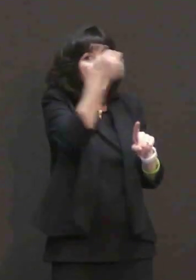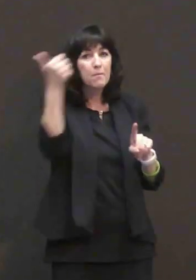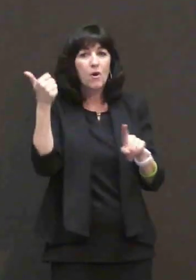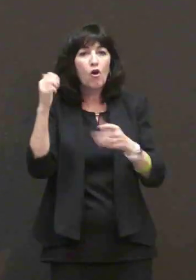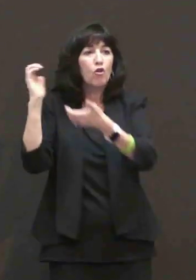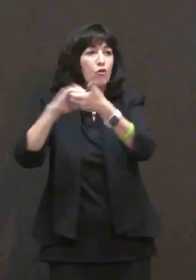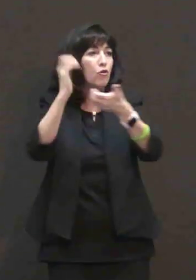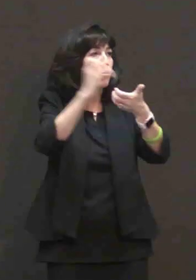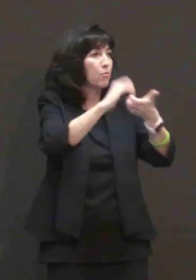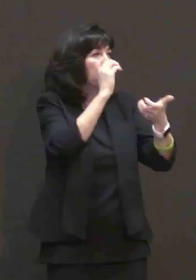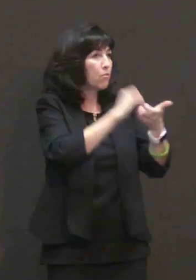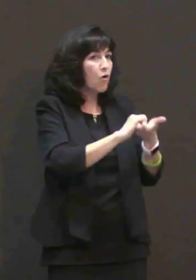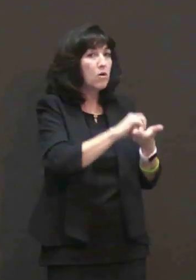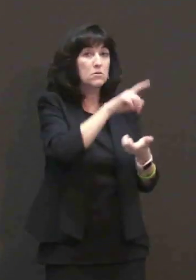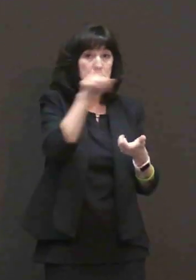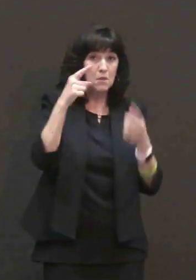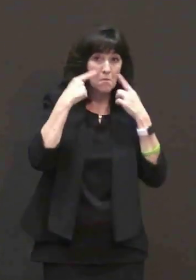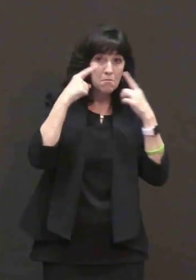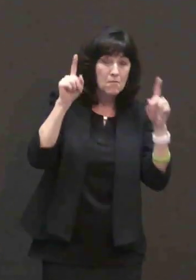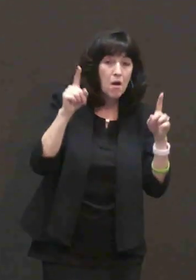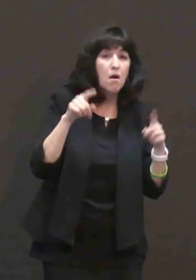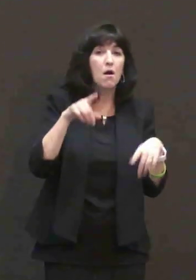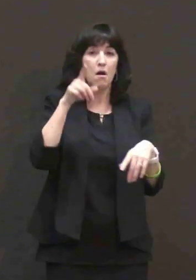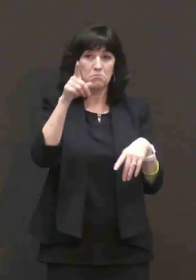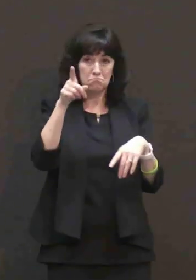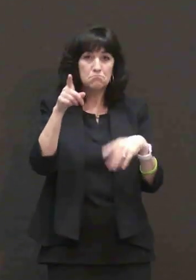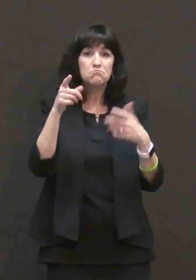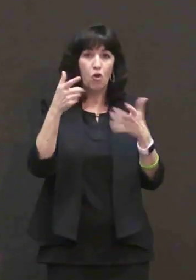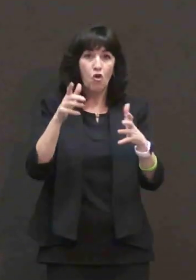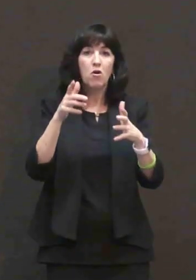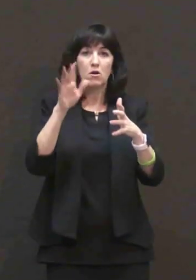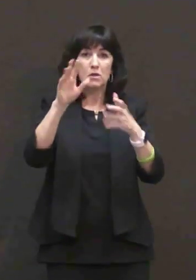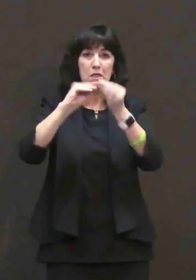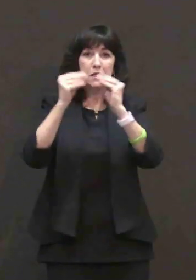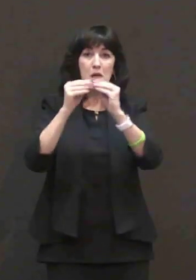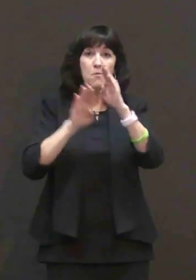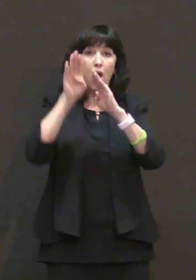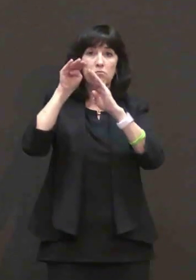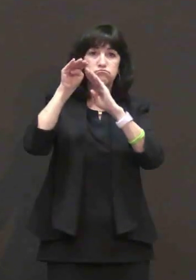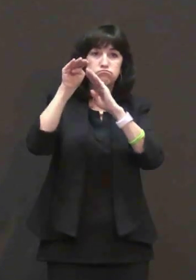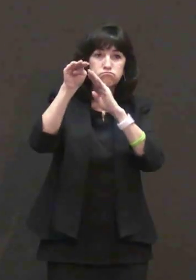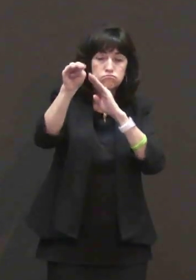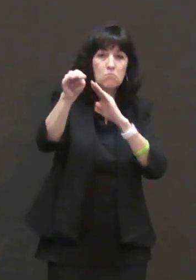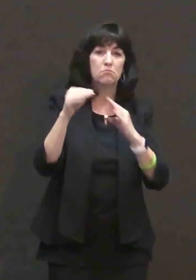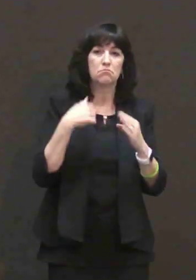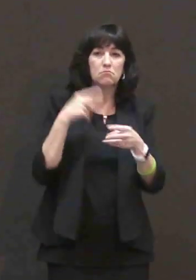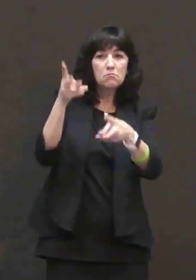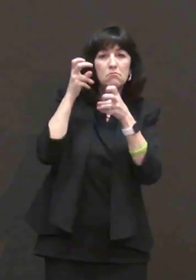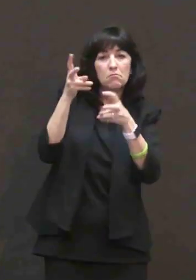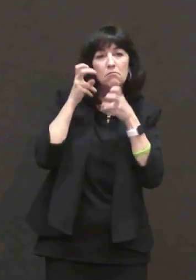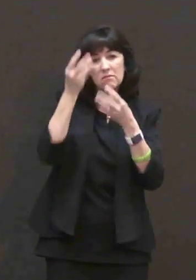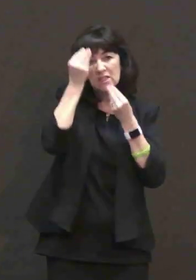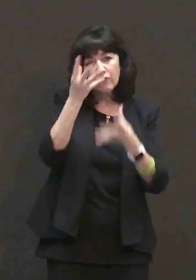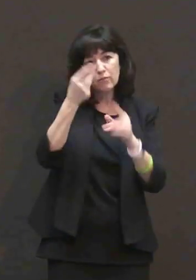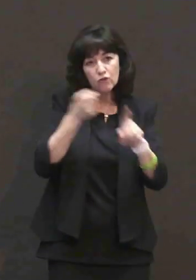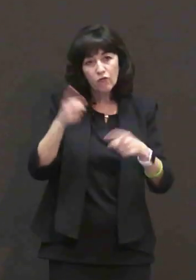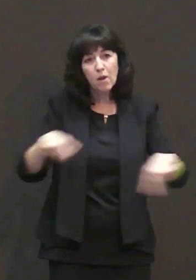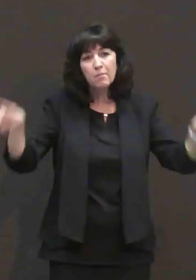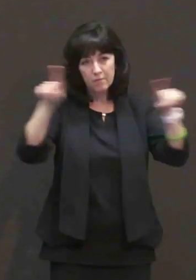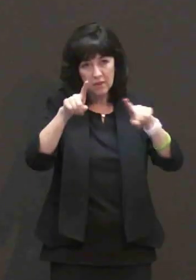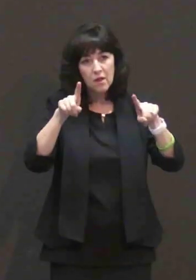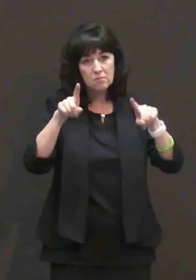partners that have already kind of gone up to that steep curve of the spike. So I'm proud to be working with the hospitals. I can tell you they have led the way, and they've come